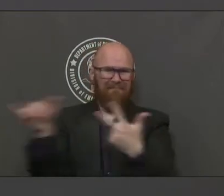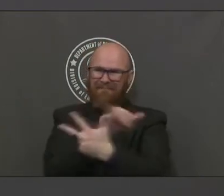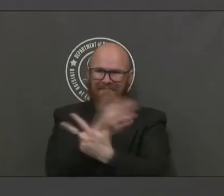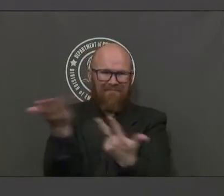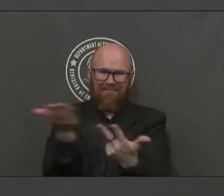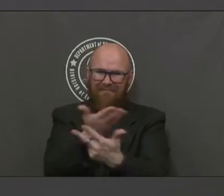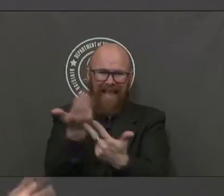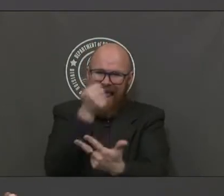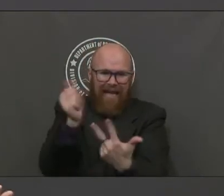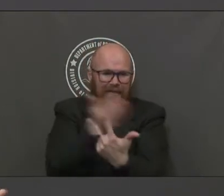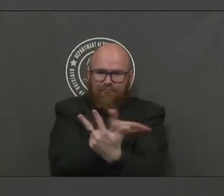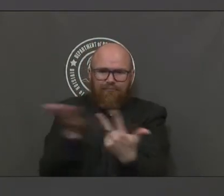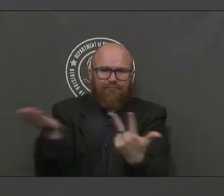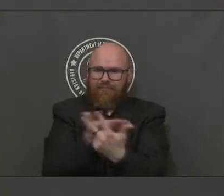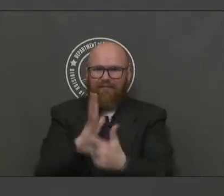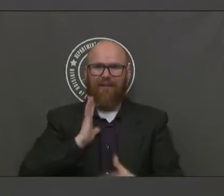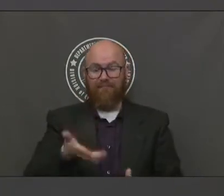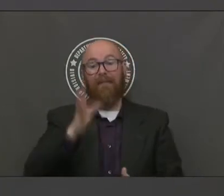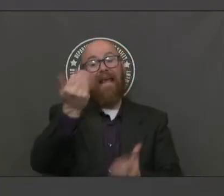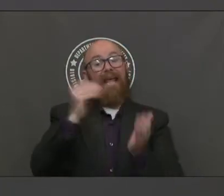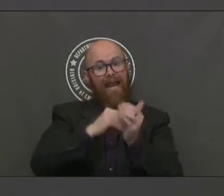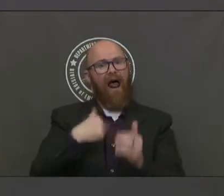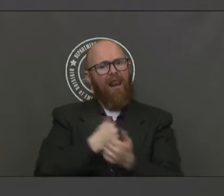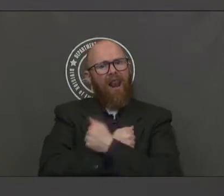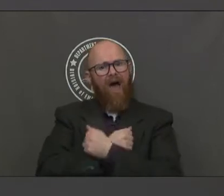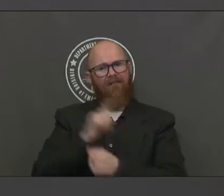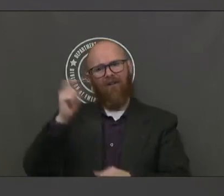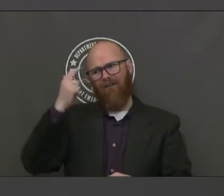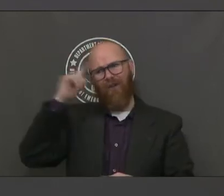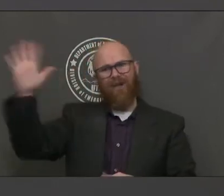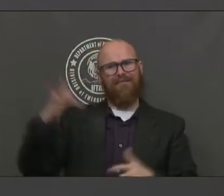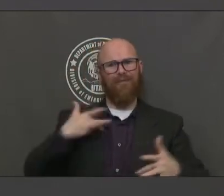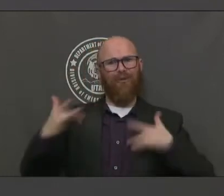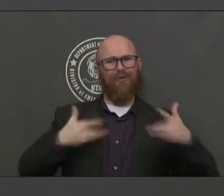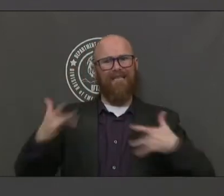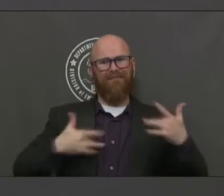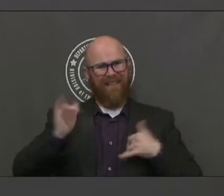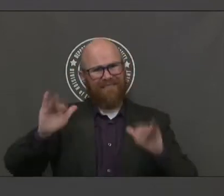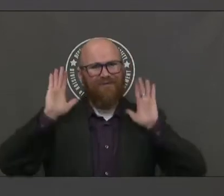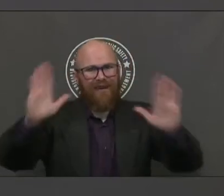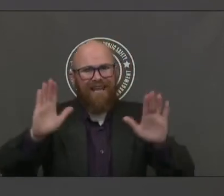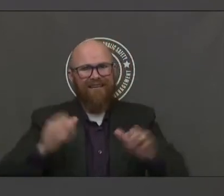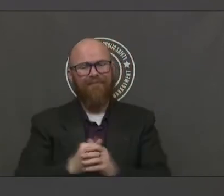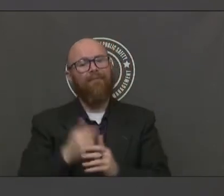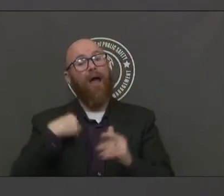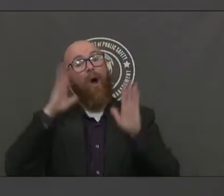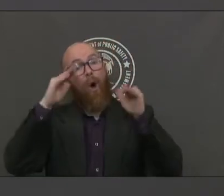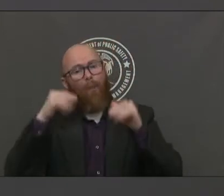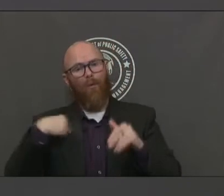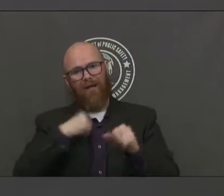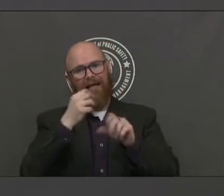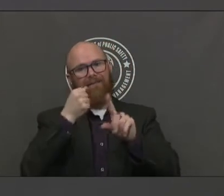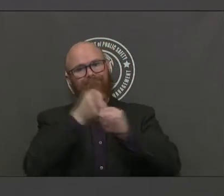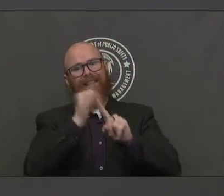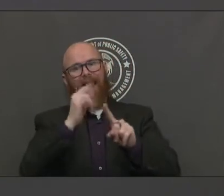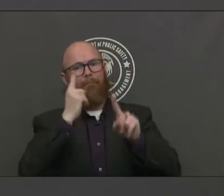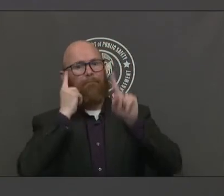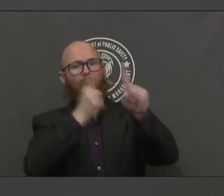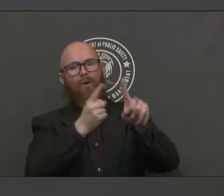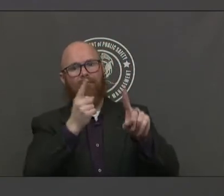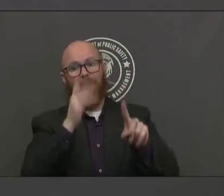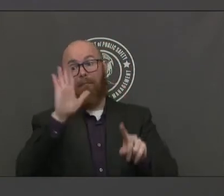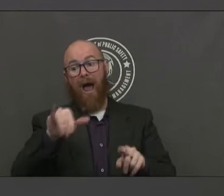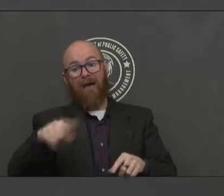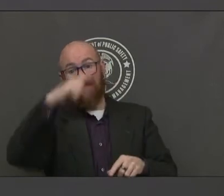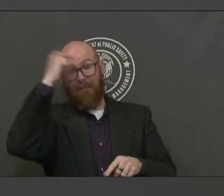of course, I echo the governor's enthusiasm and really hope that we do get to that point of more normalcy by the